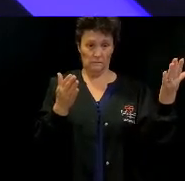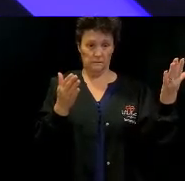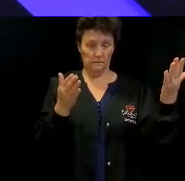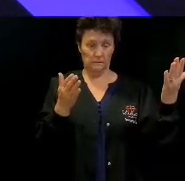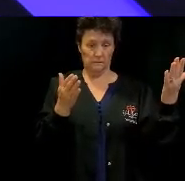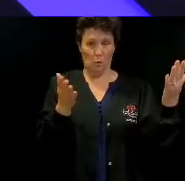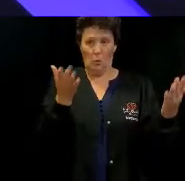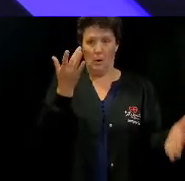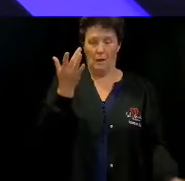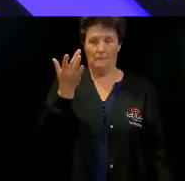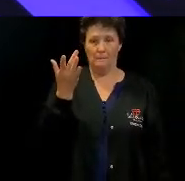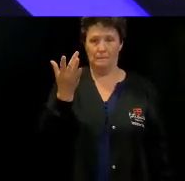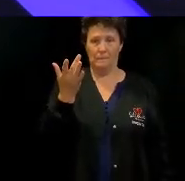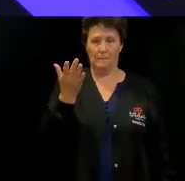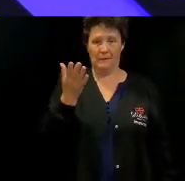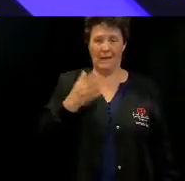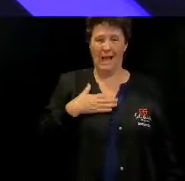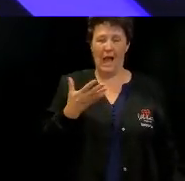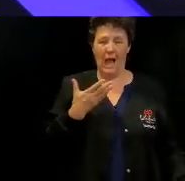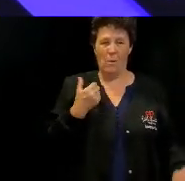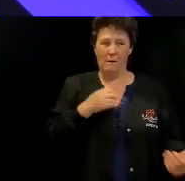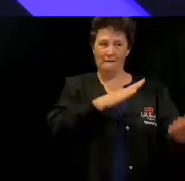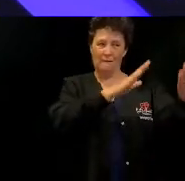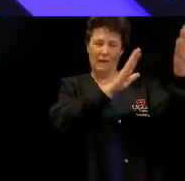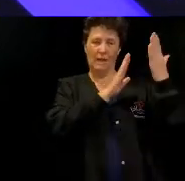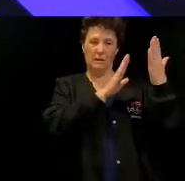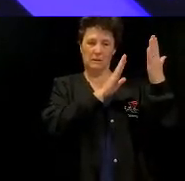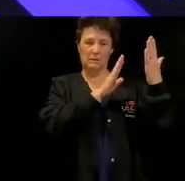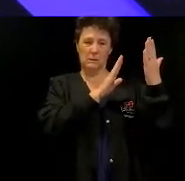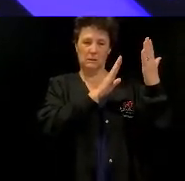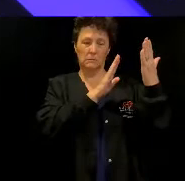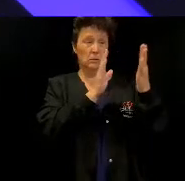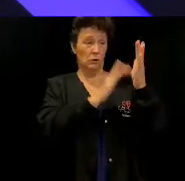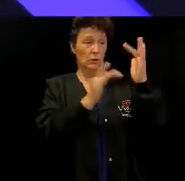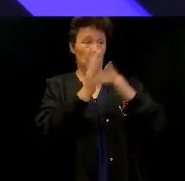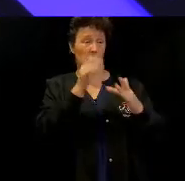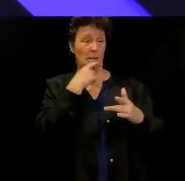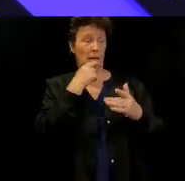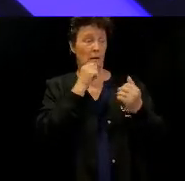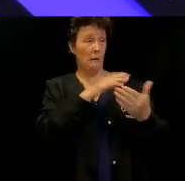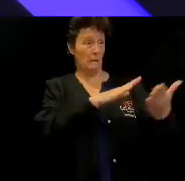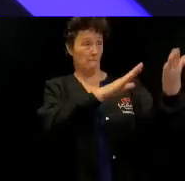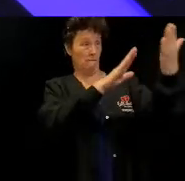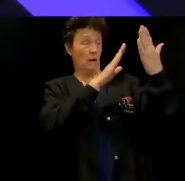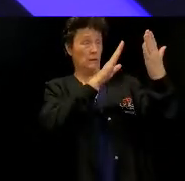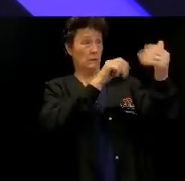Because why? I'm going to deal with it. Jesus said, when you face your mountain, you speak to your mountain. Amen.